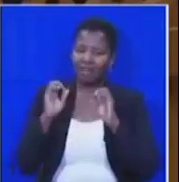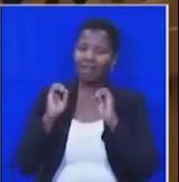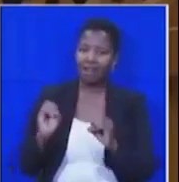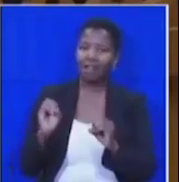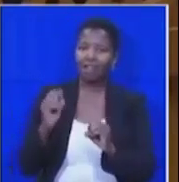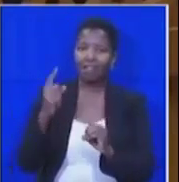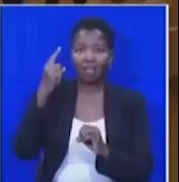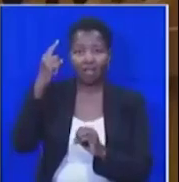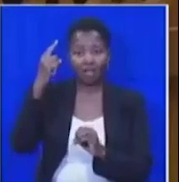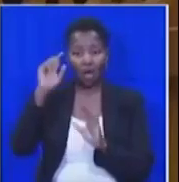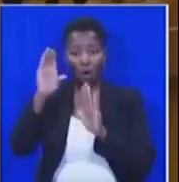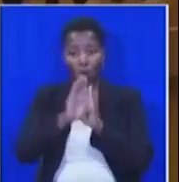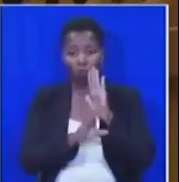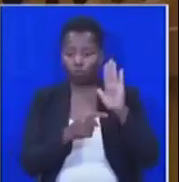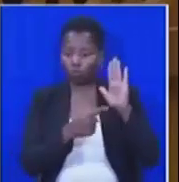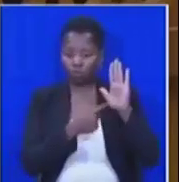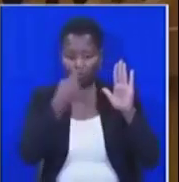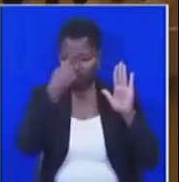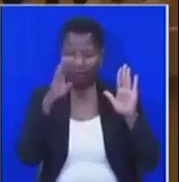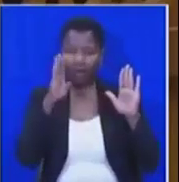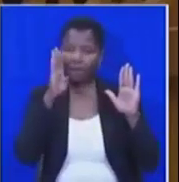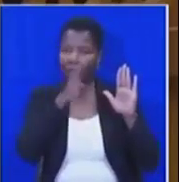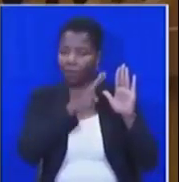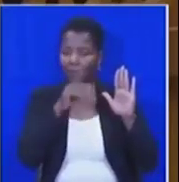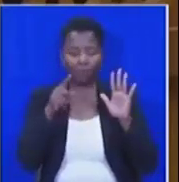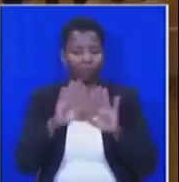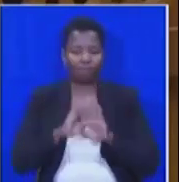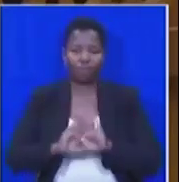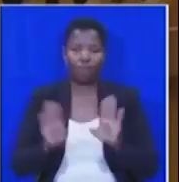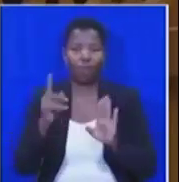party constitution ahead of this constitution.